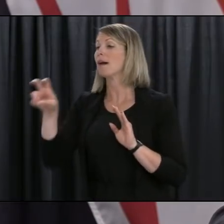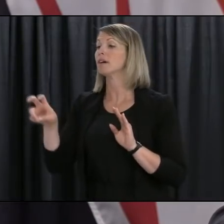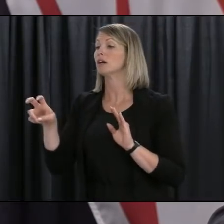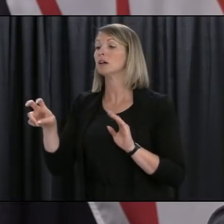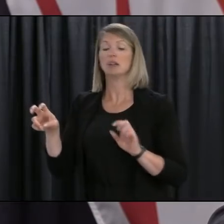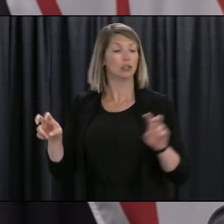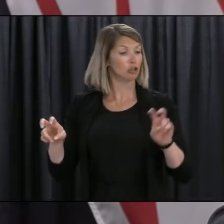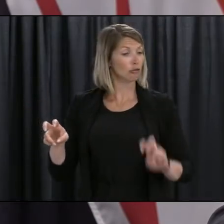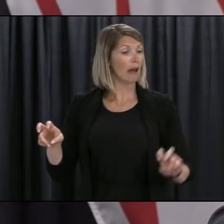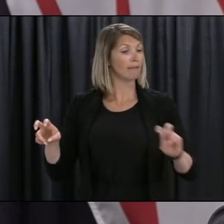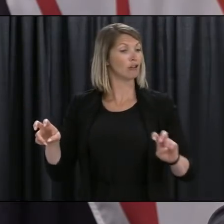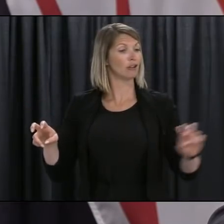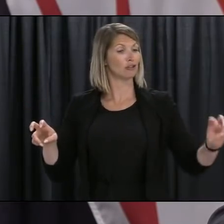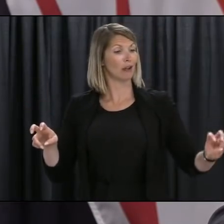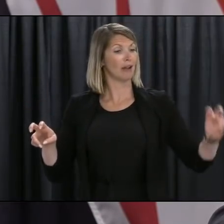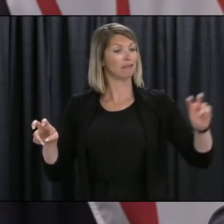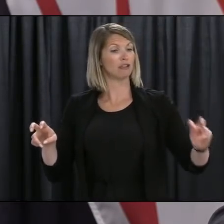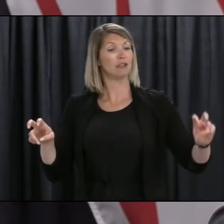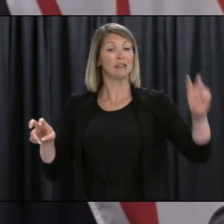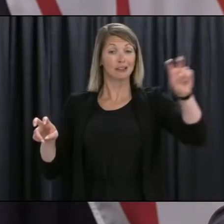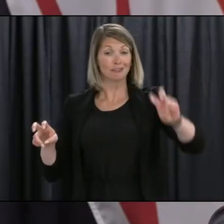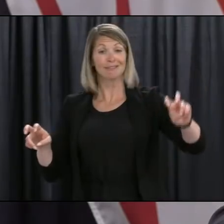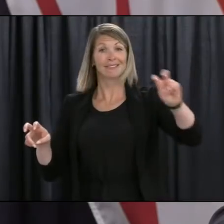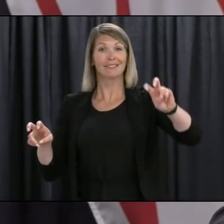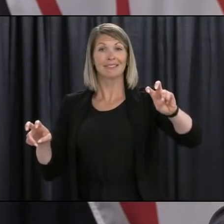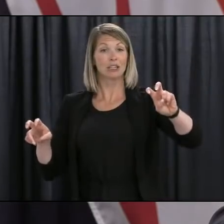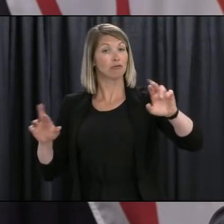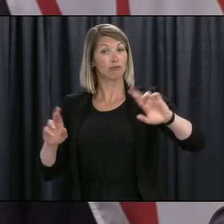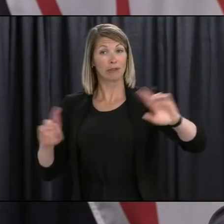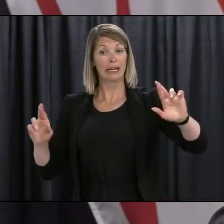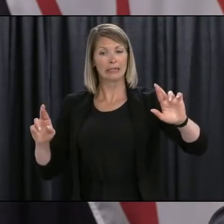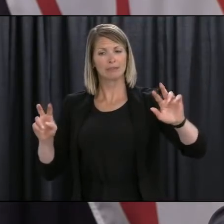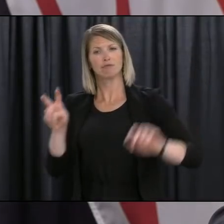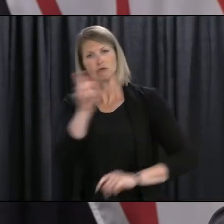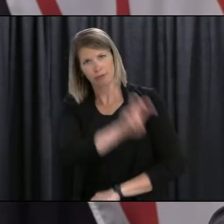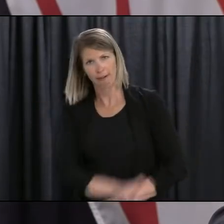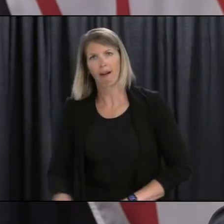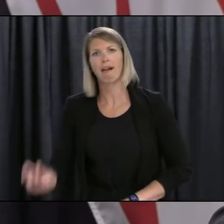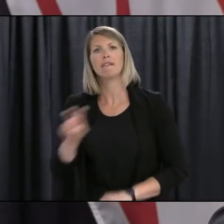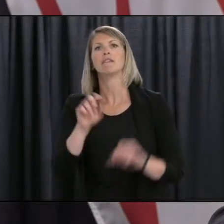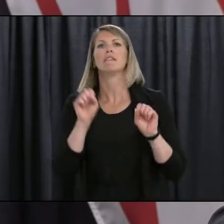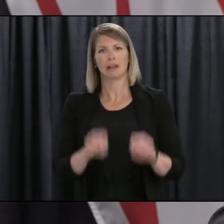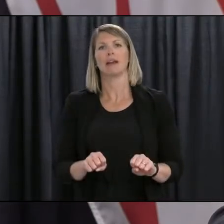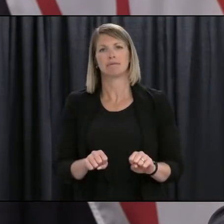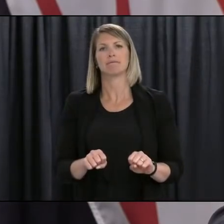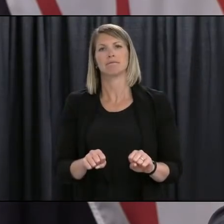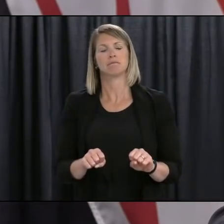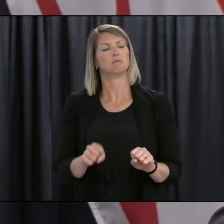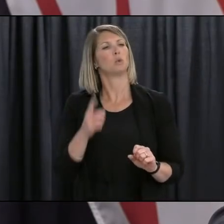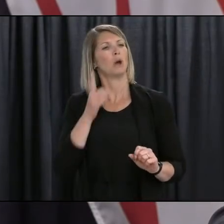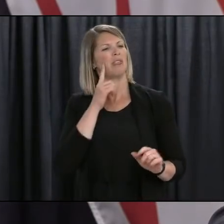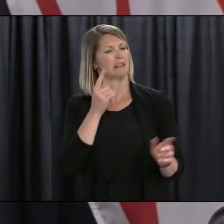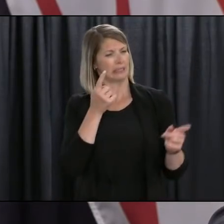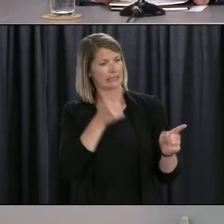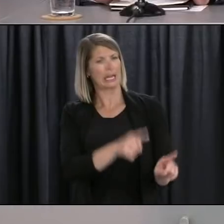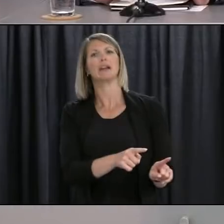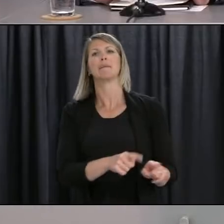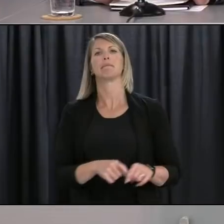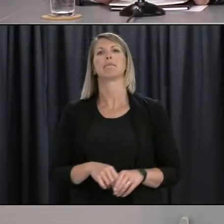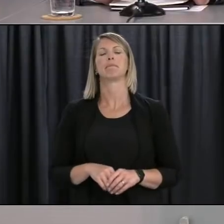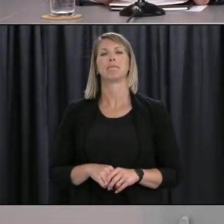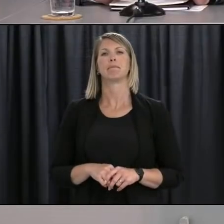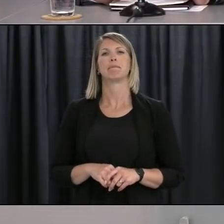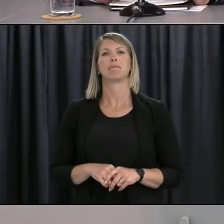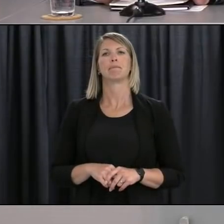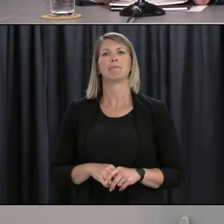good spot and they could move around each other's jurisdictions safely. I think now we've demonstrated that we can do that. Well,